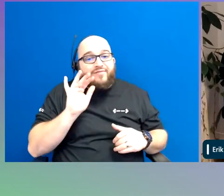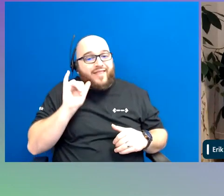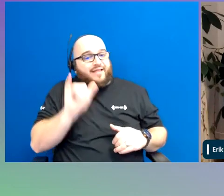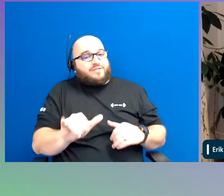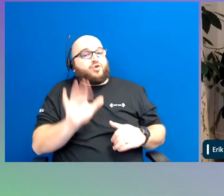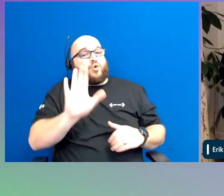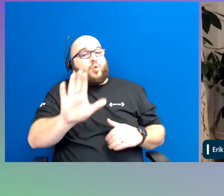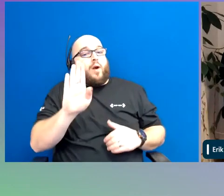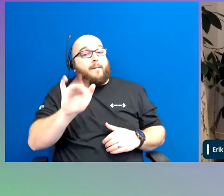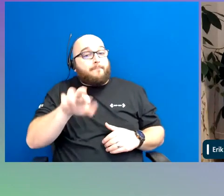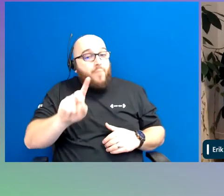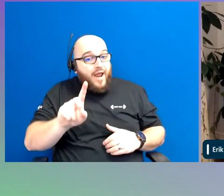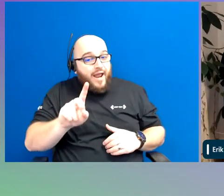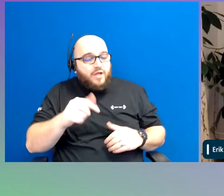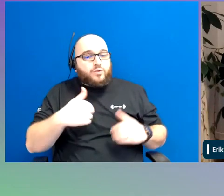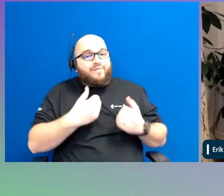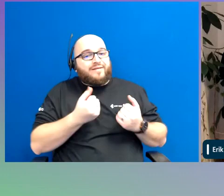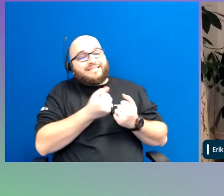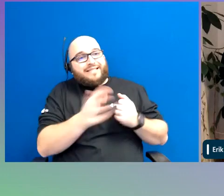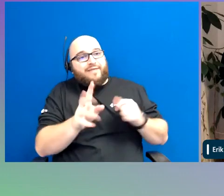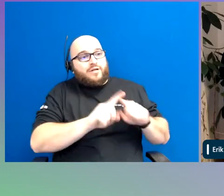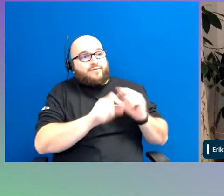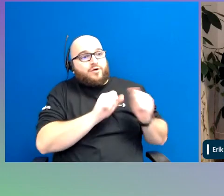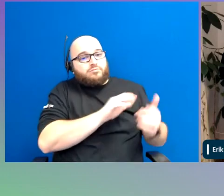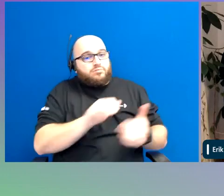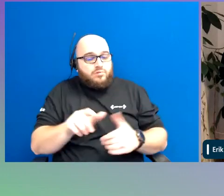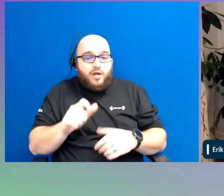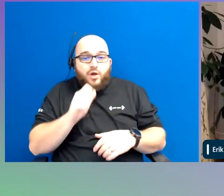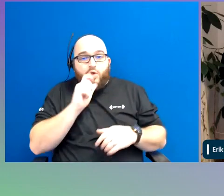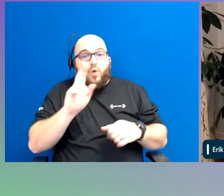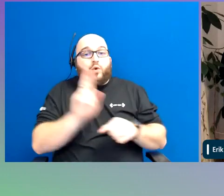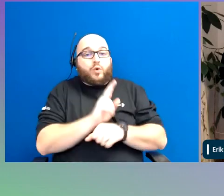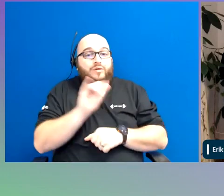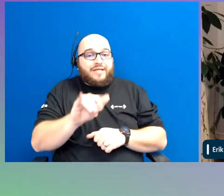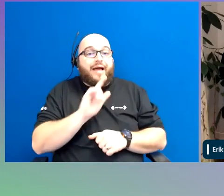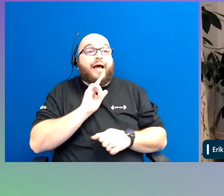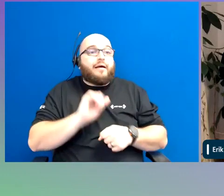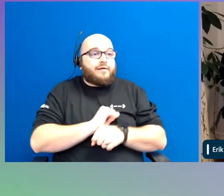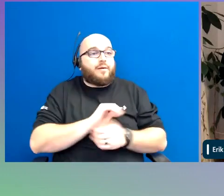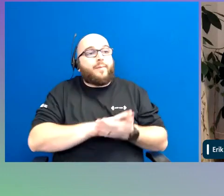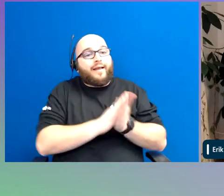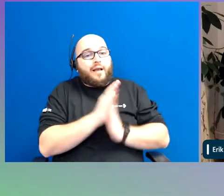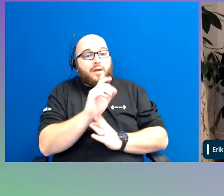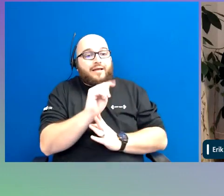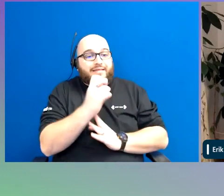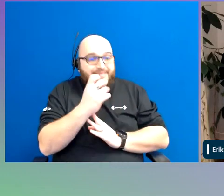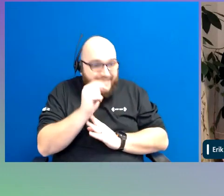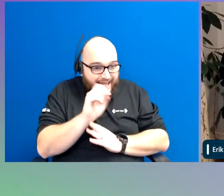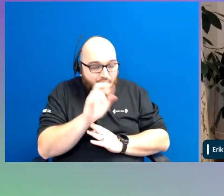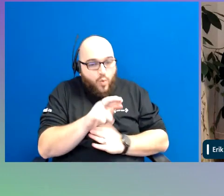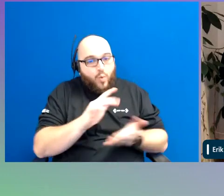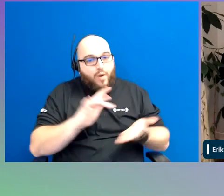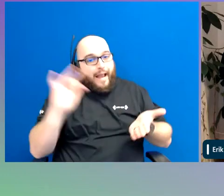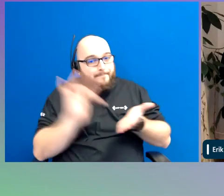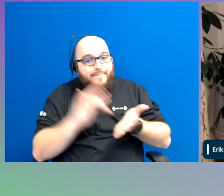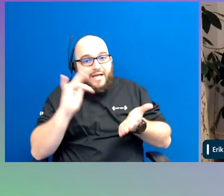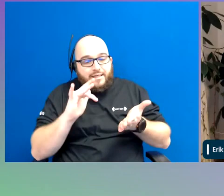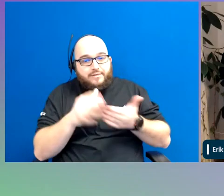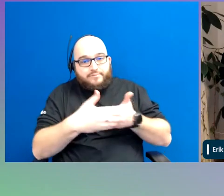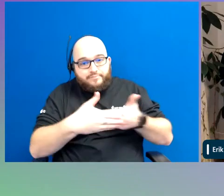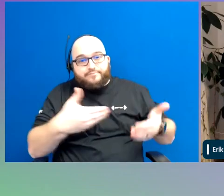So you can use different ways. Don't use it as text or buttons and so on. Just use it in the